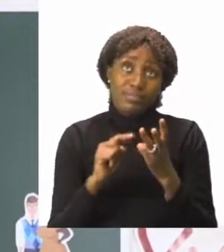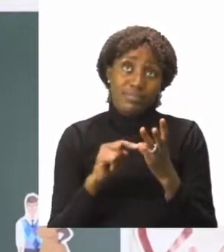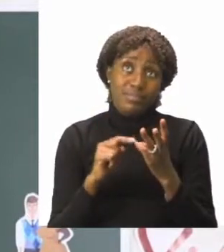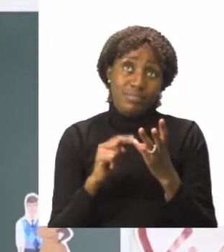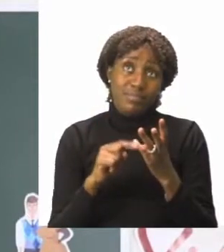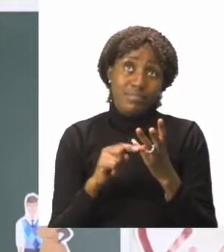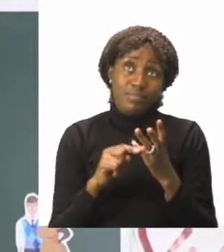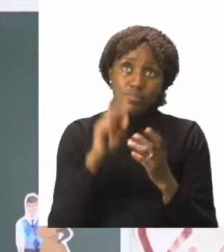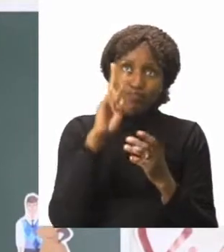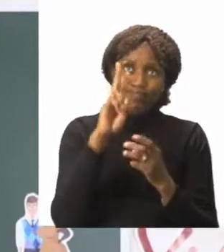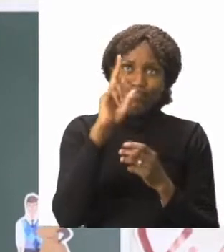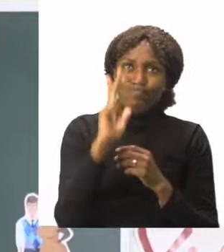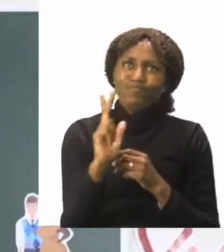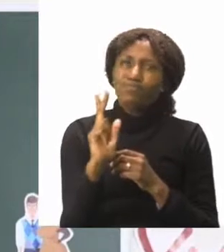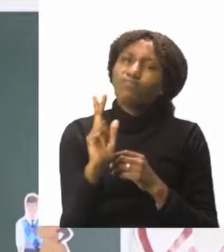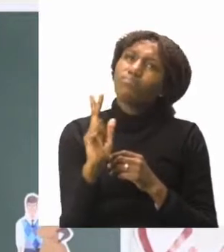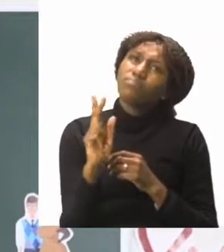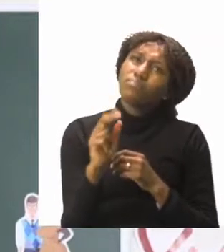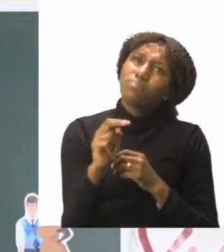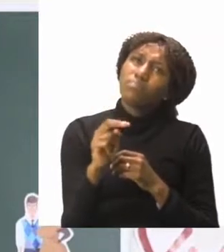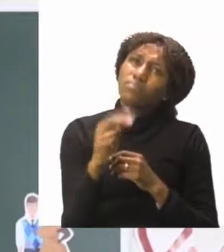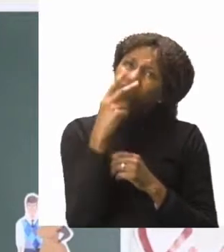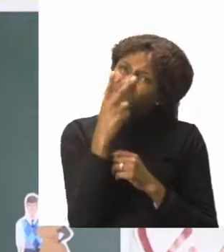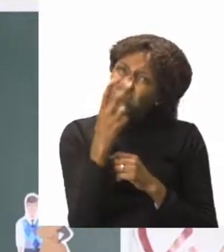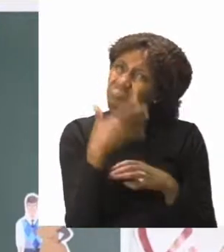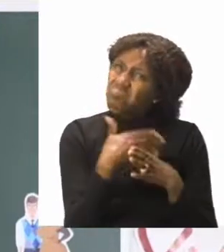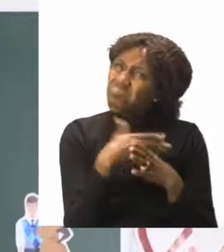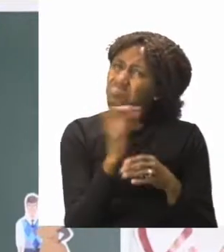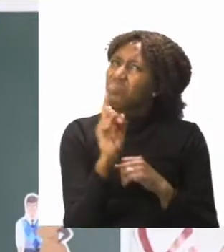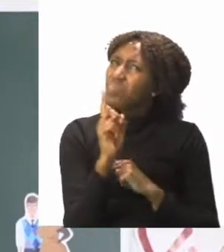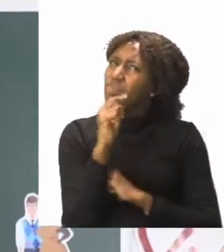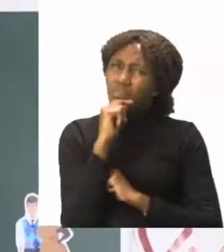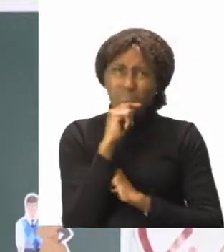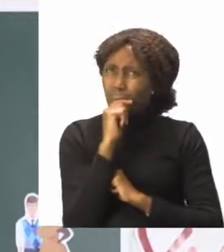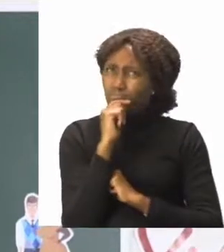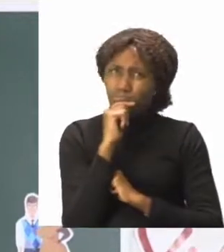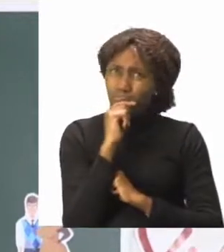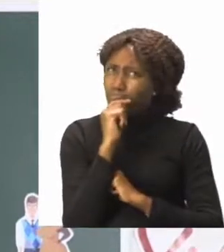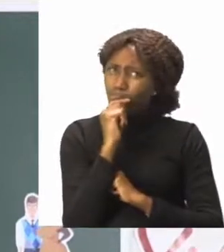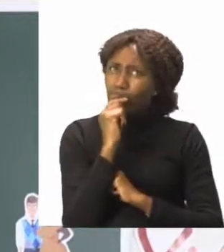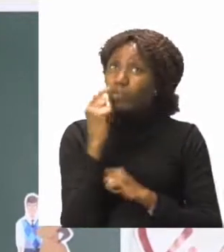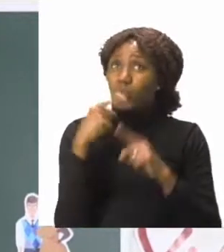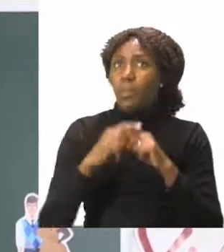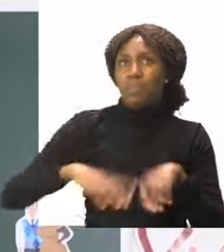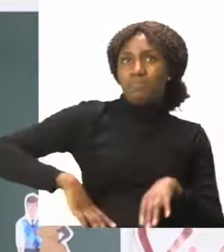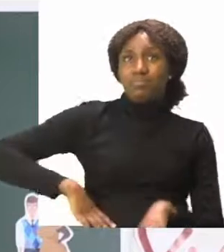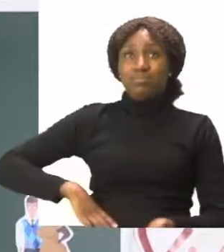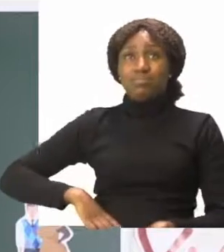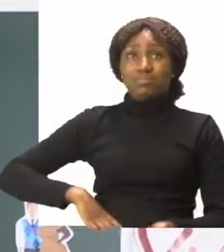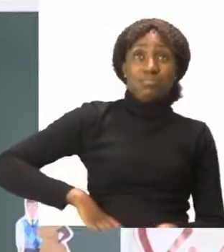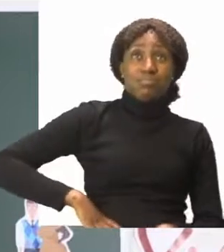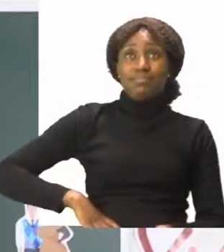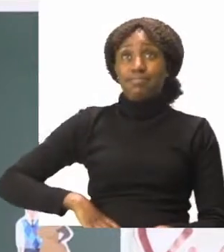these two people doesn't look like they have an occupation, but maybe today we can call them models. Now in